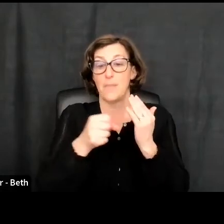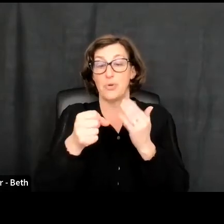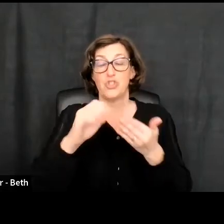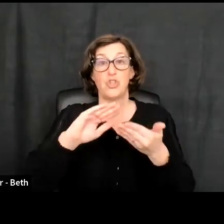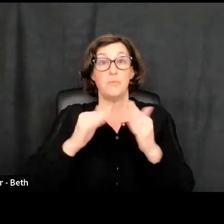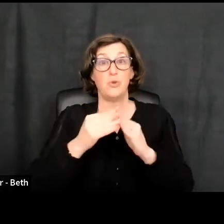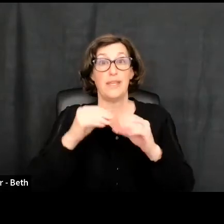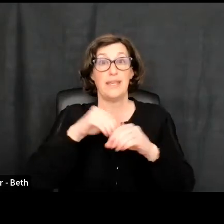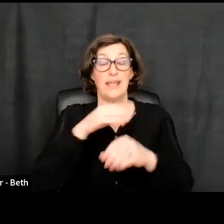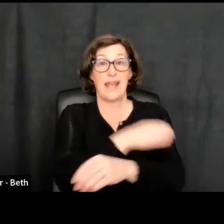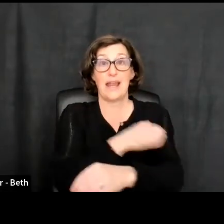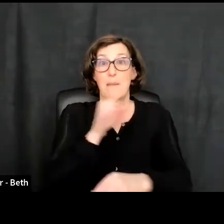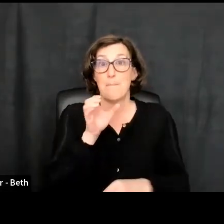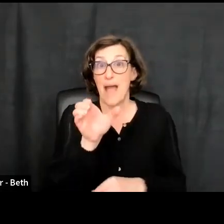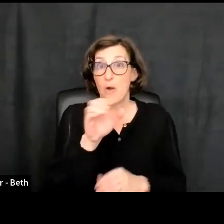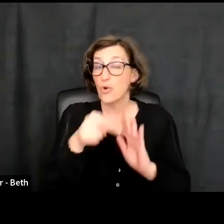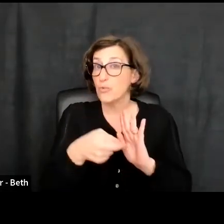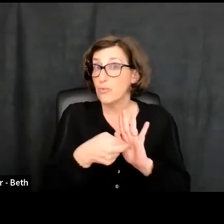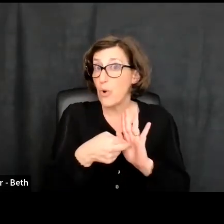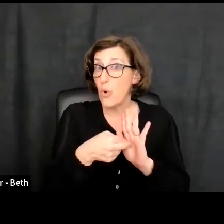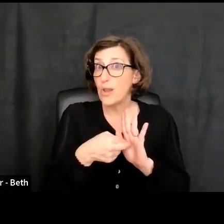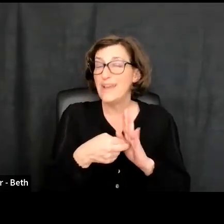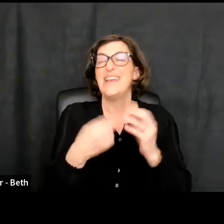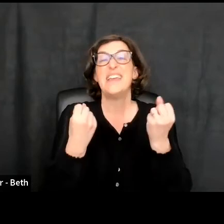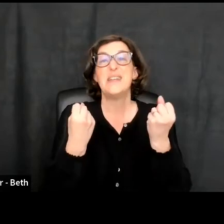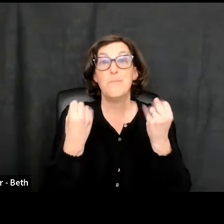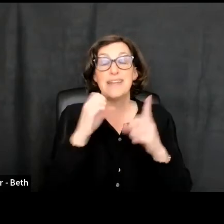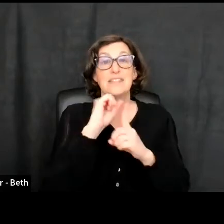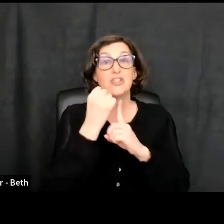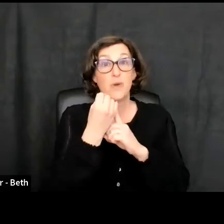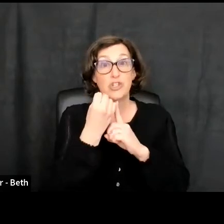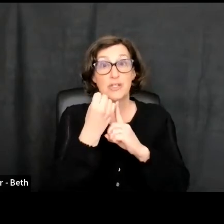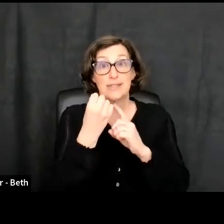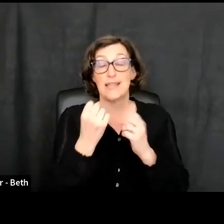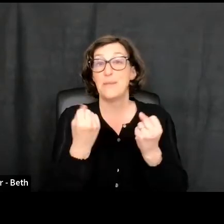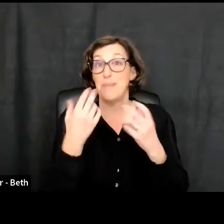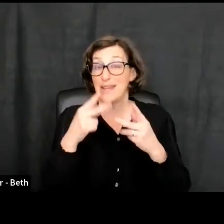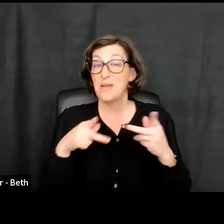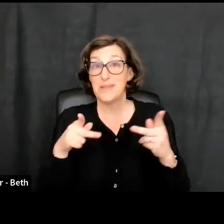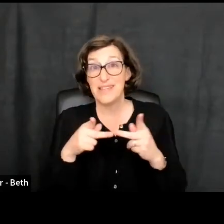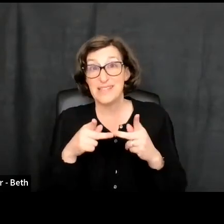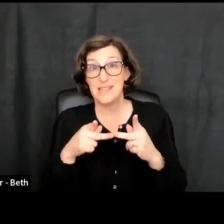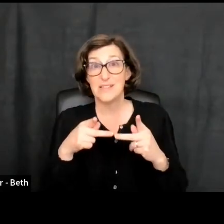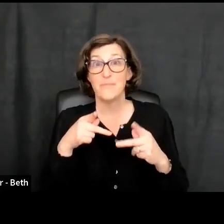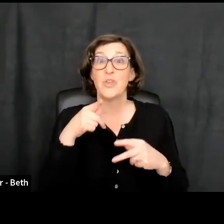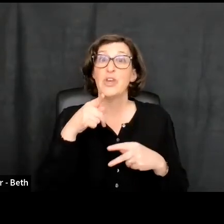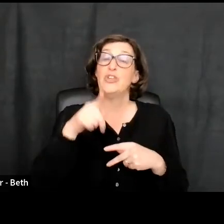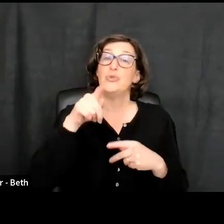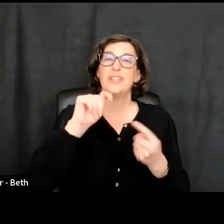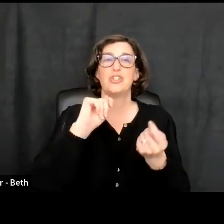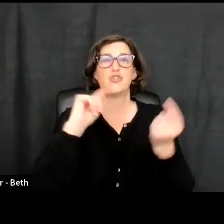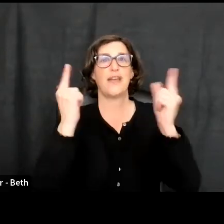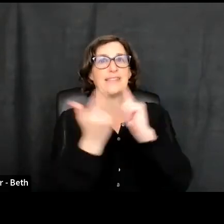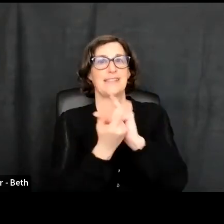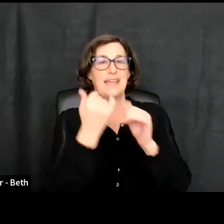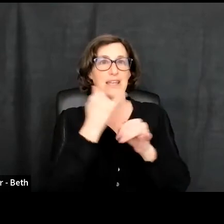an empowered position, in many cases and spaces, you not only have to translate institutional